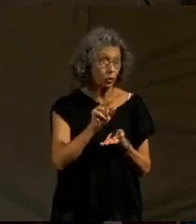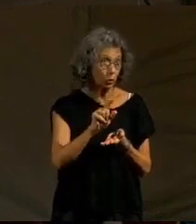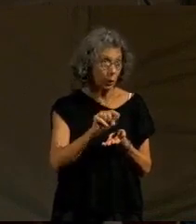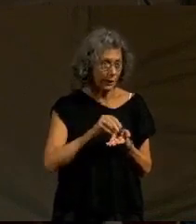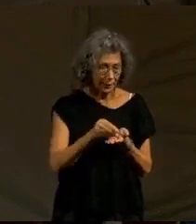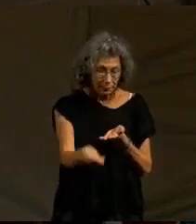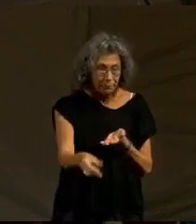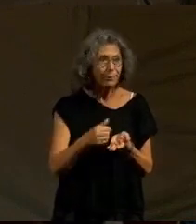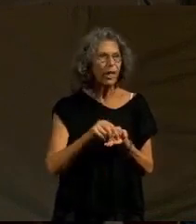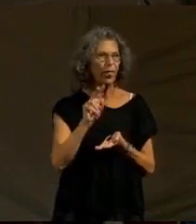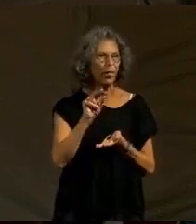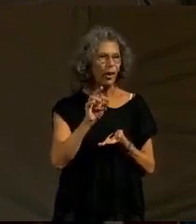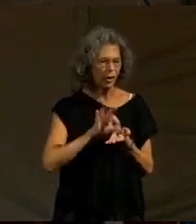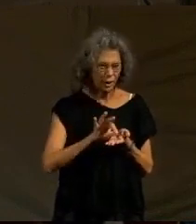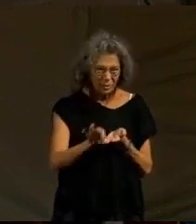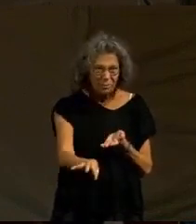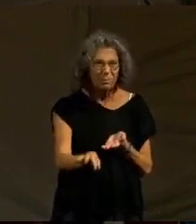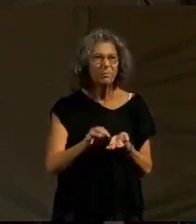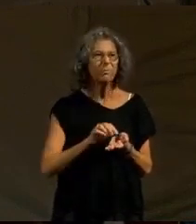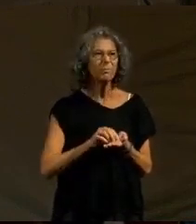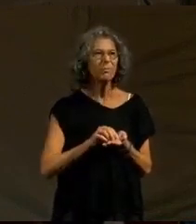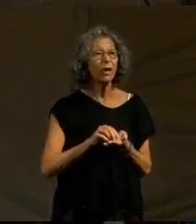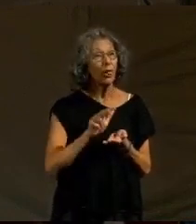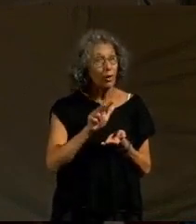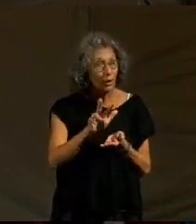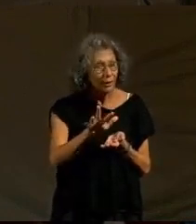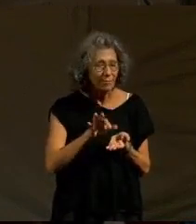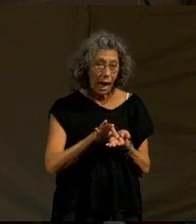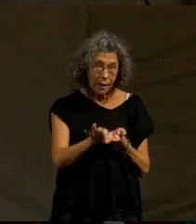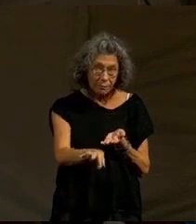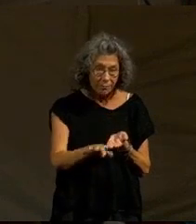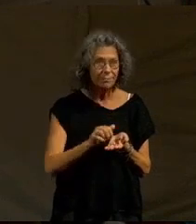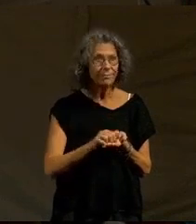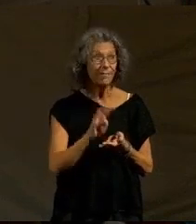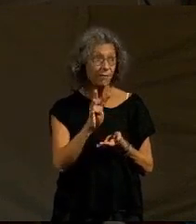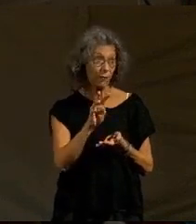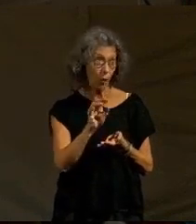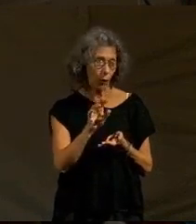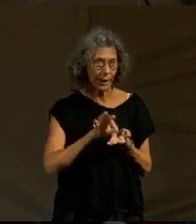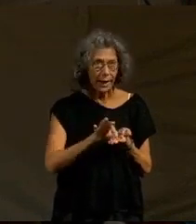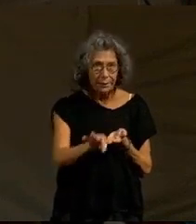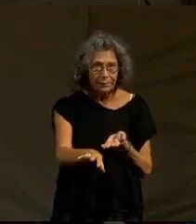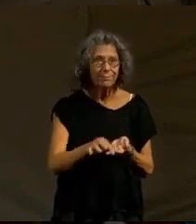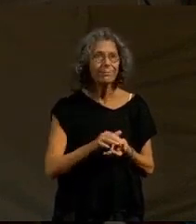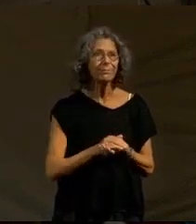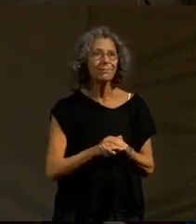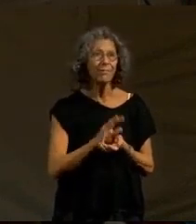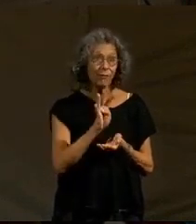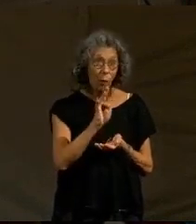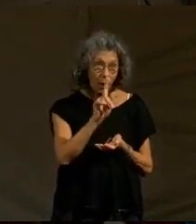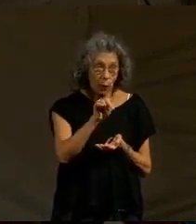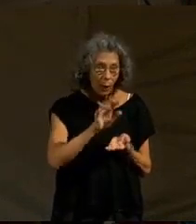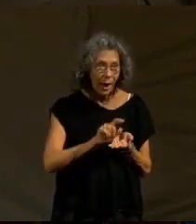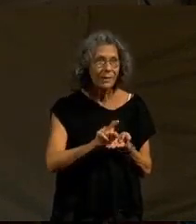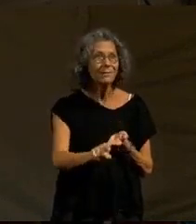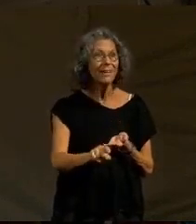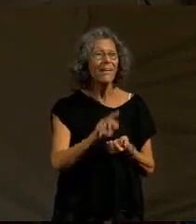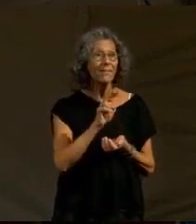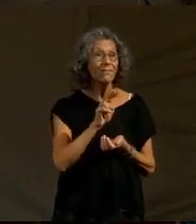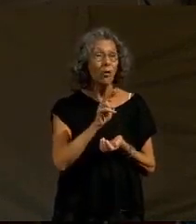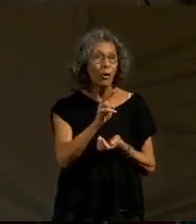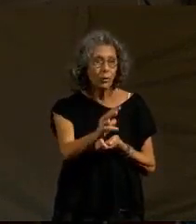30, 35, 40, 41,